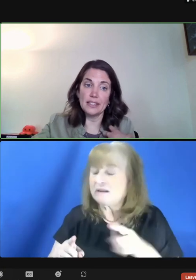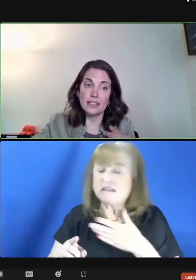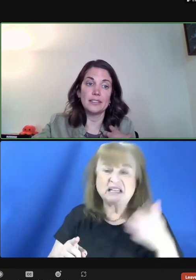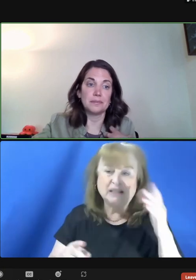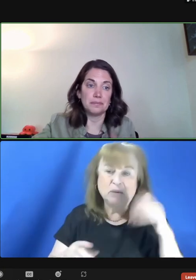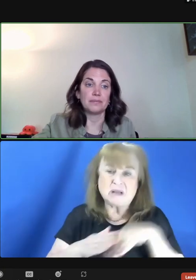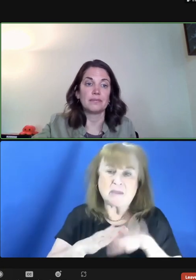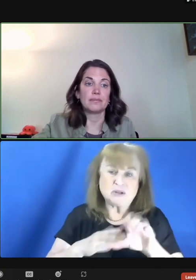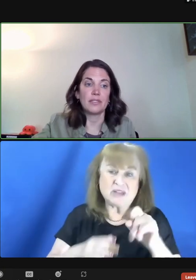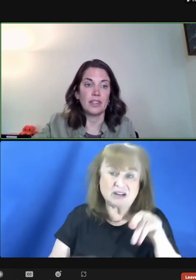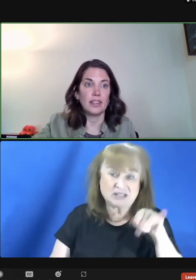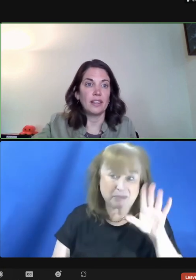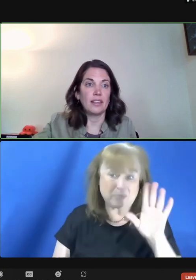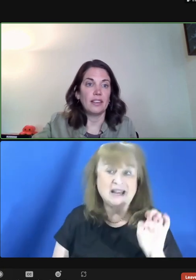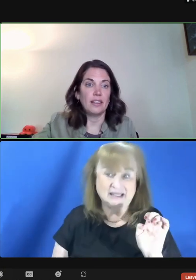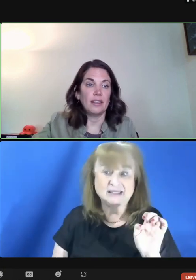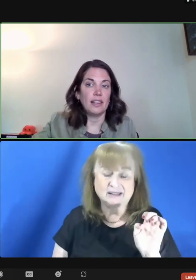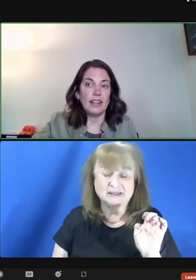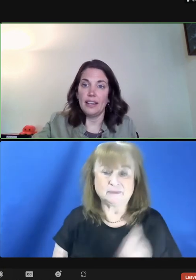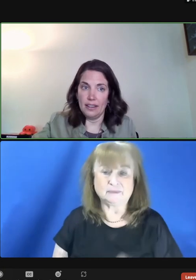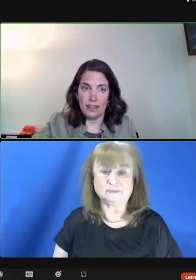enter their space.